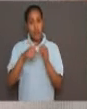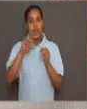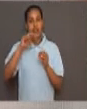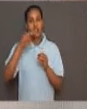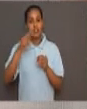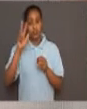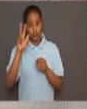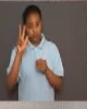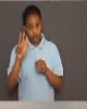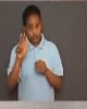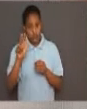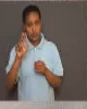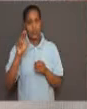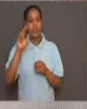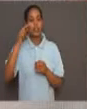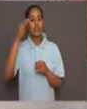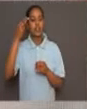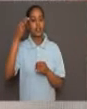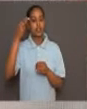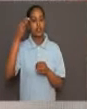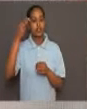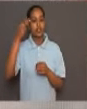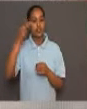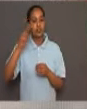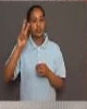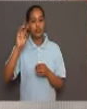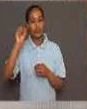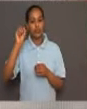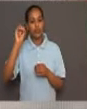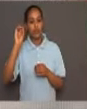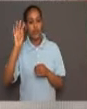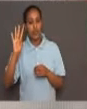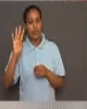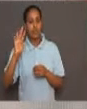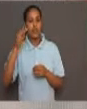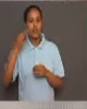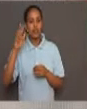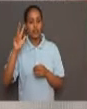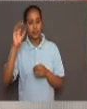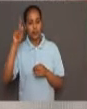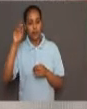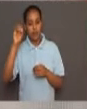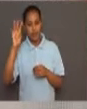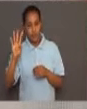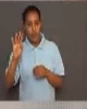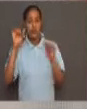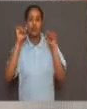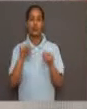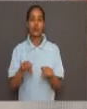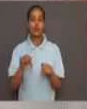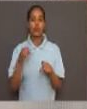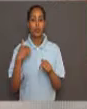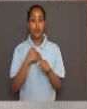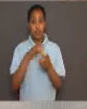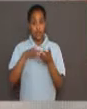ammonia, nitric acid, and sulfuric acid. Today, we will